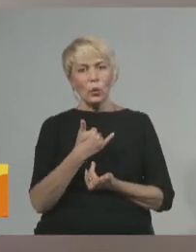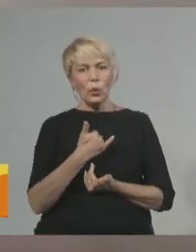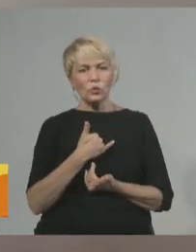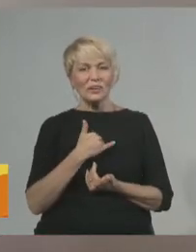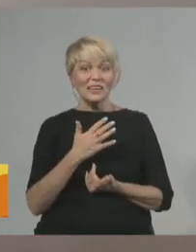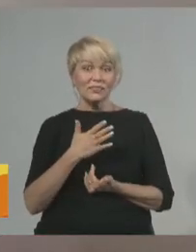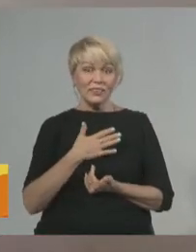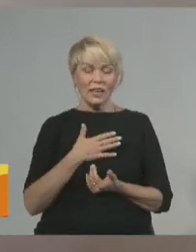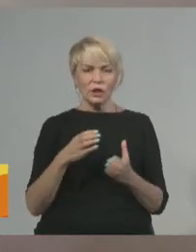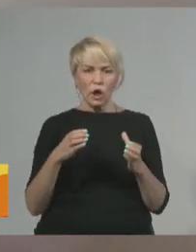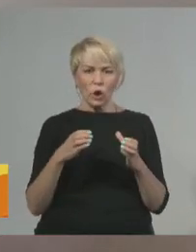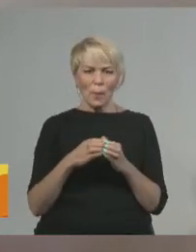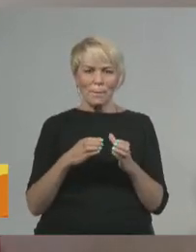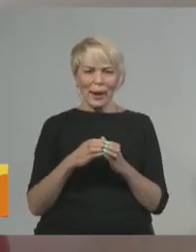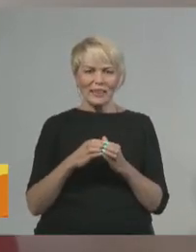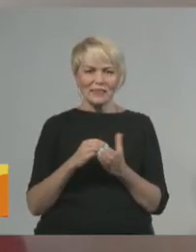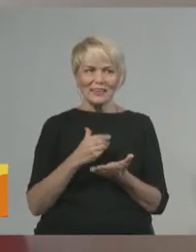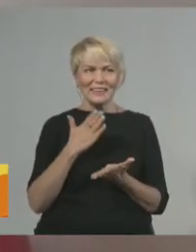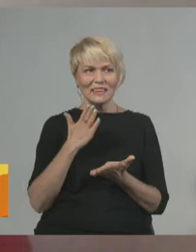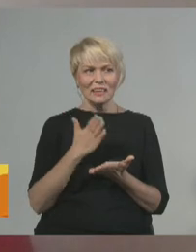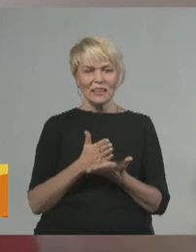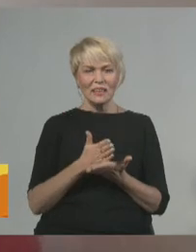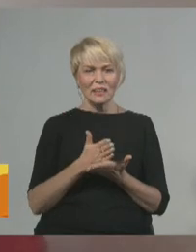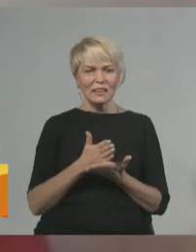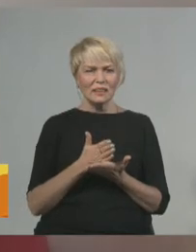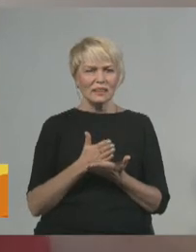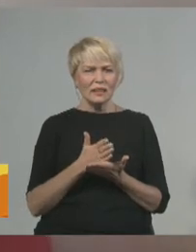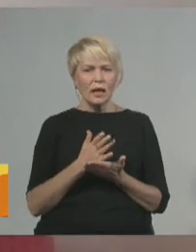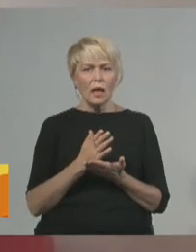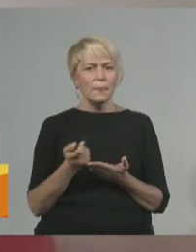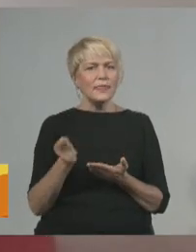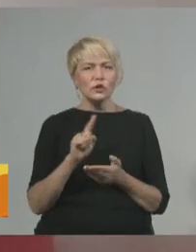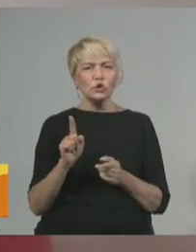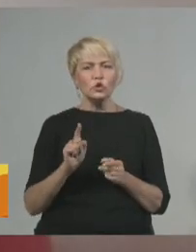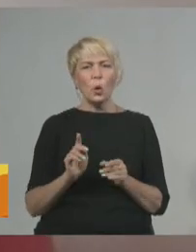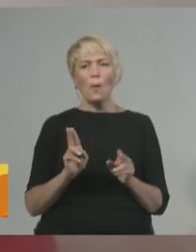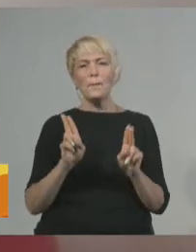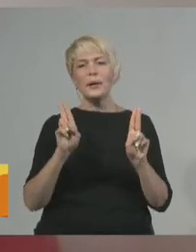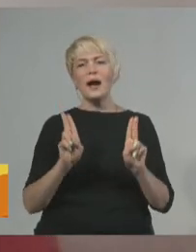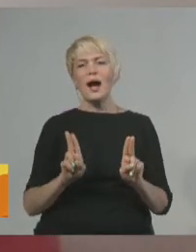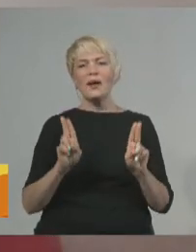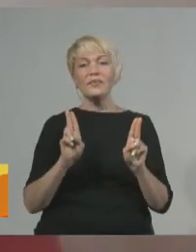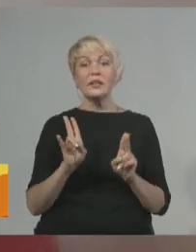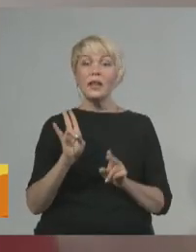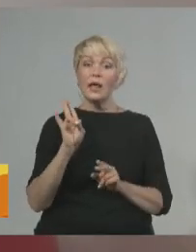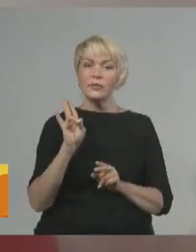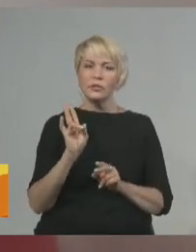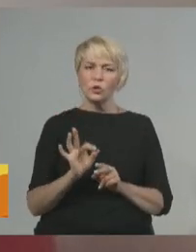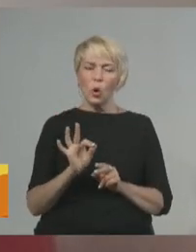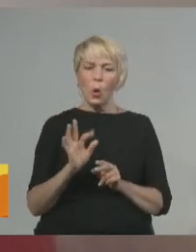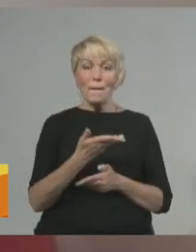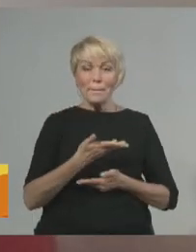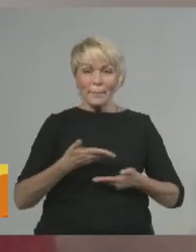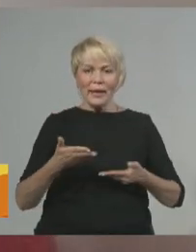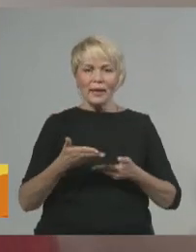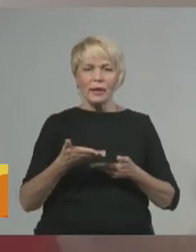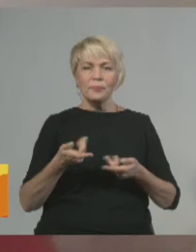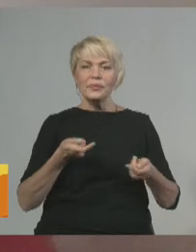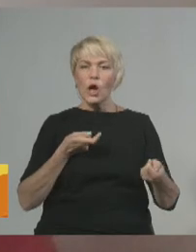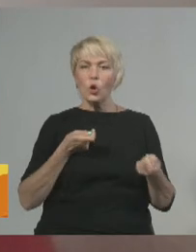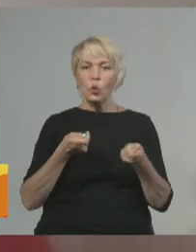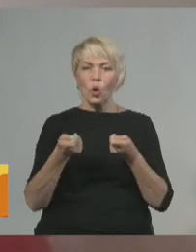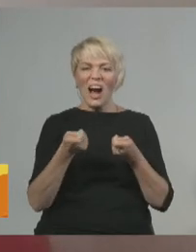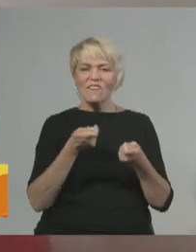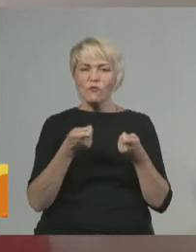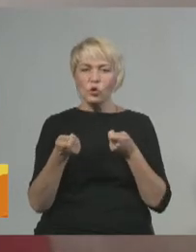and in our team in zaborrona at zabrona we have a kind of a rule or